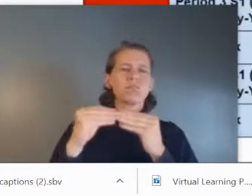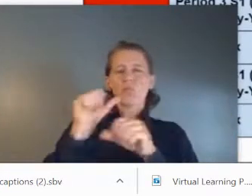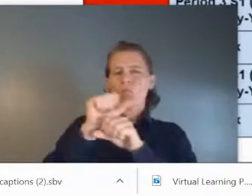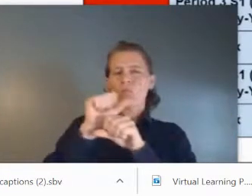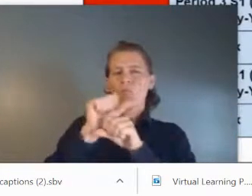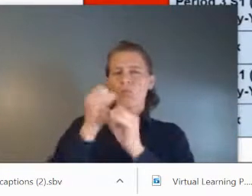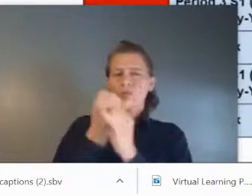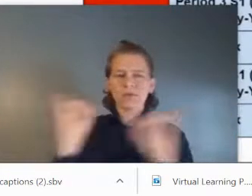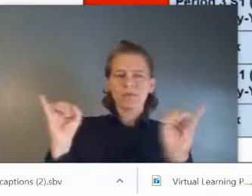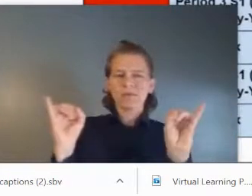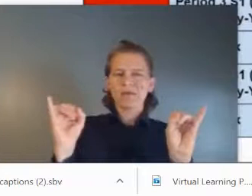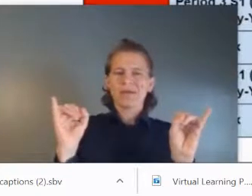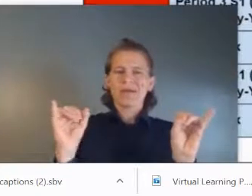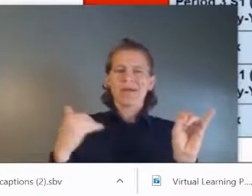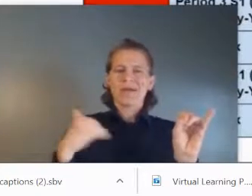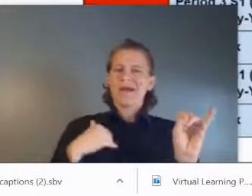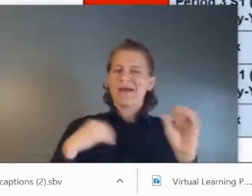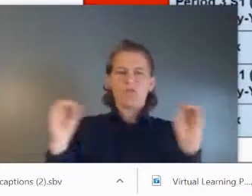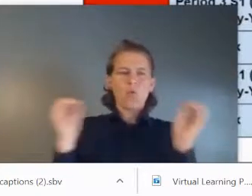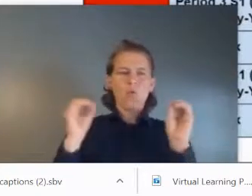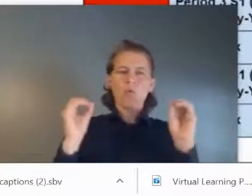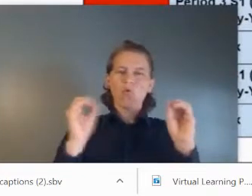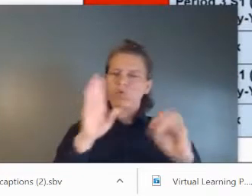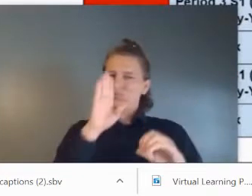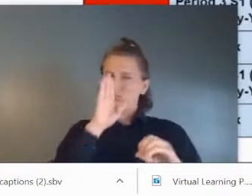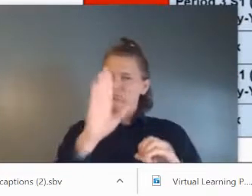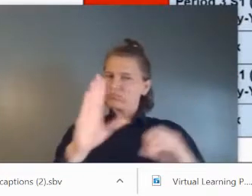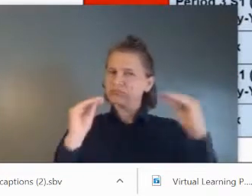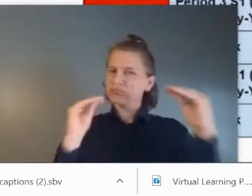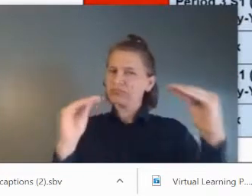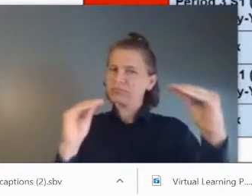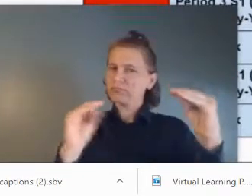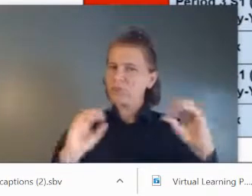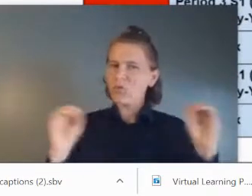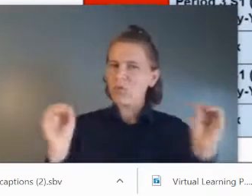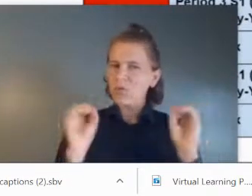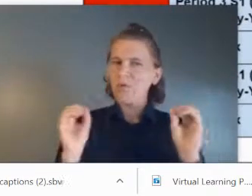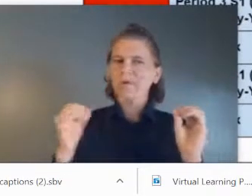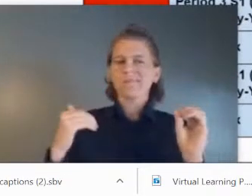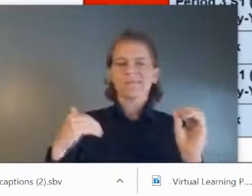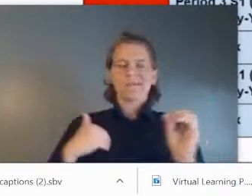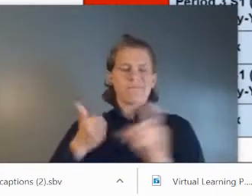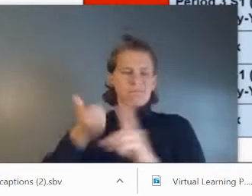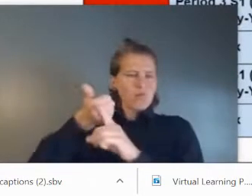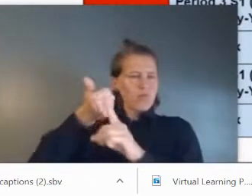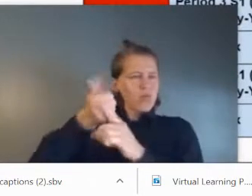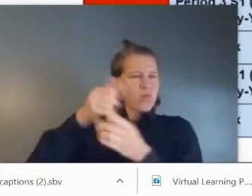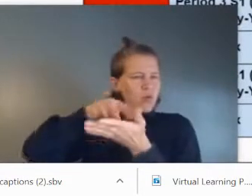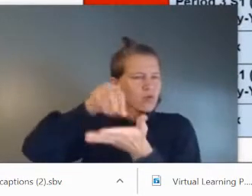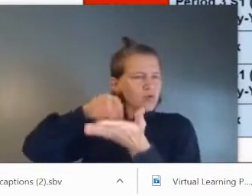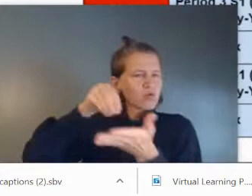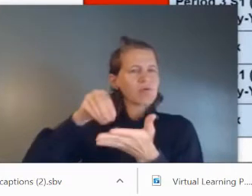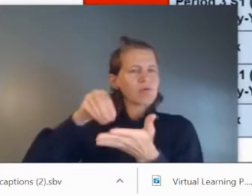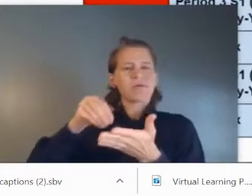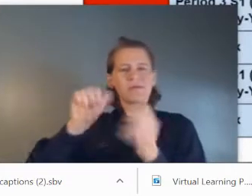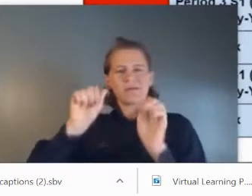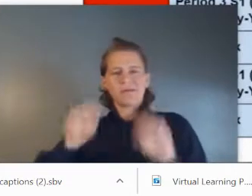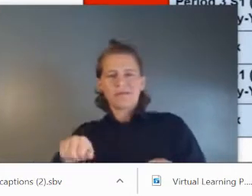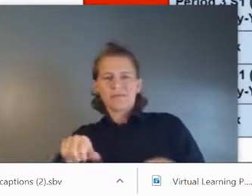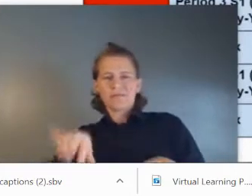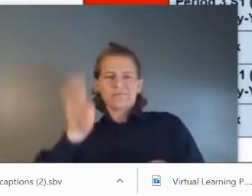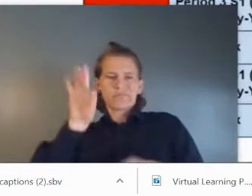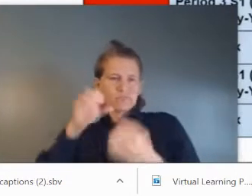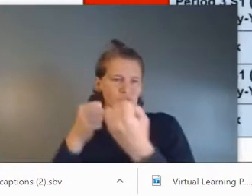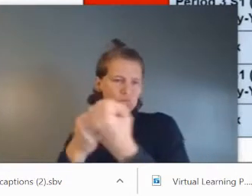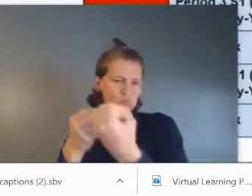live instruction on Wednesdays. On Fridays, the day is divided into five periods to offer support for students academically, socially, and